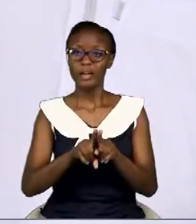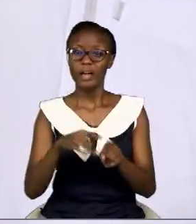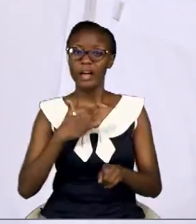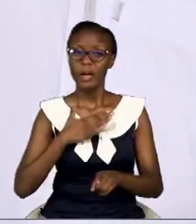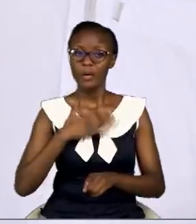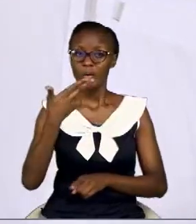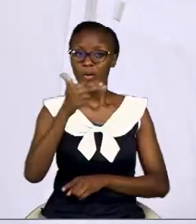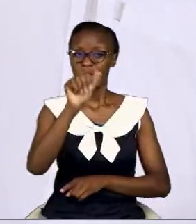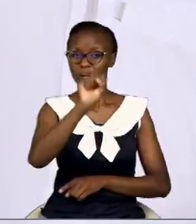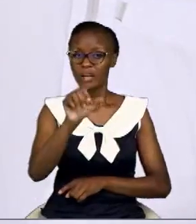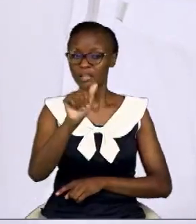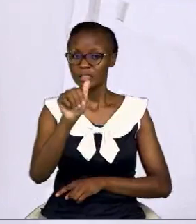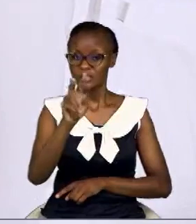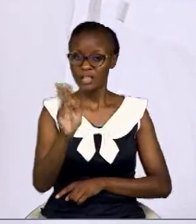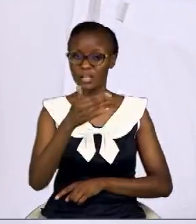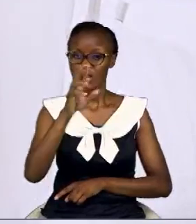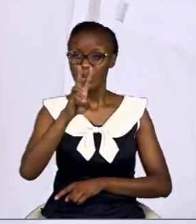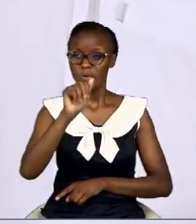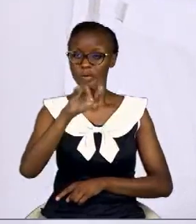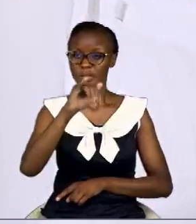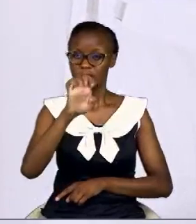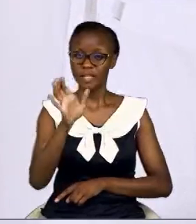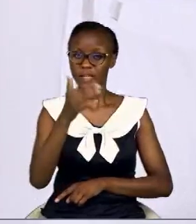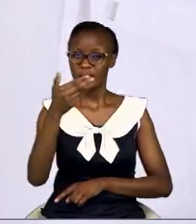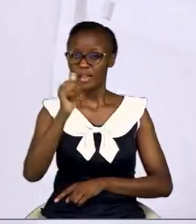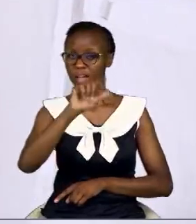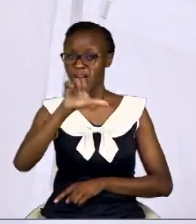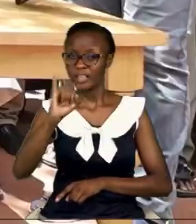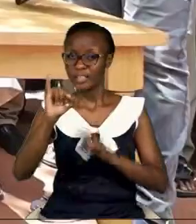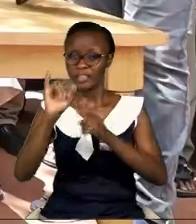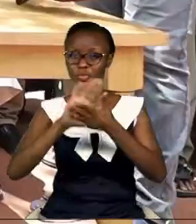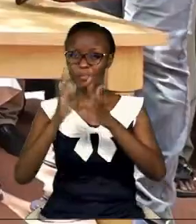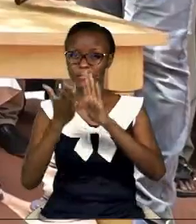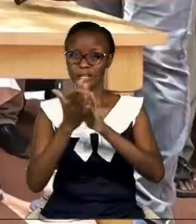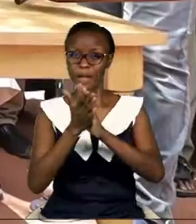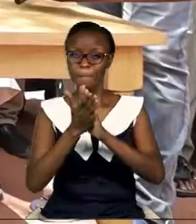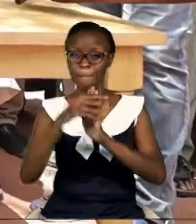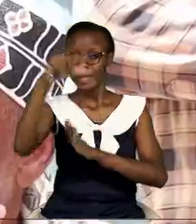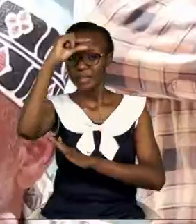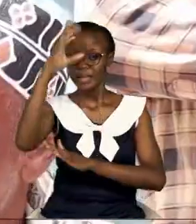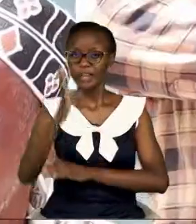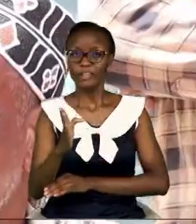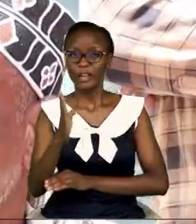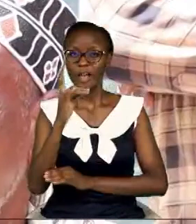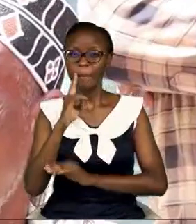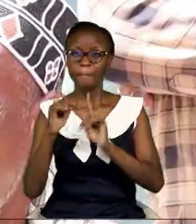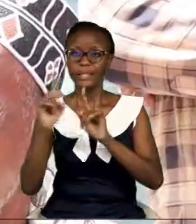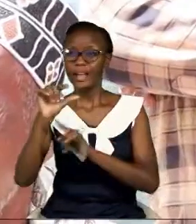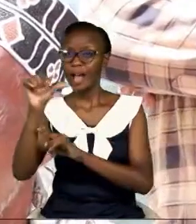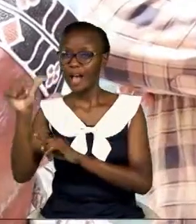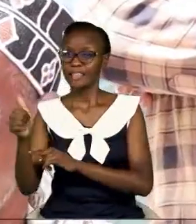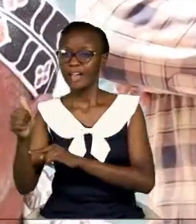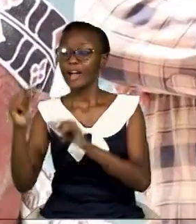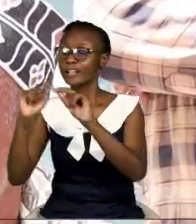Hassan Wahliya Khalid to be the flag bearer of the family. This move has now been refuted by Uga's Sheikh